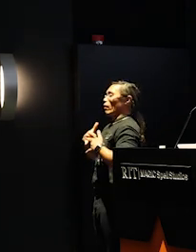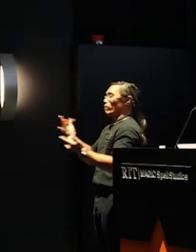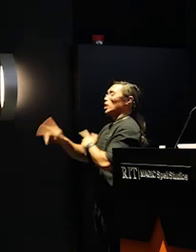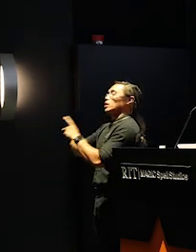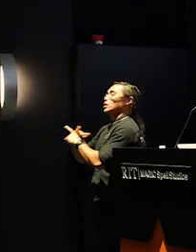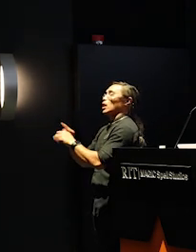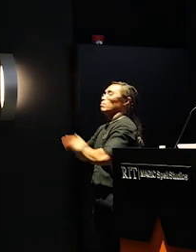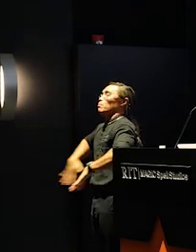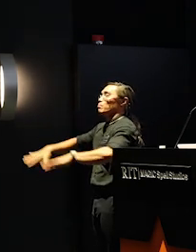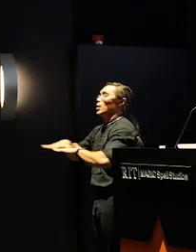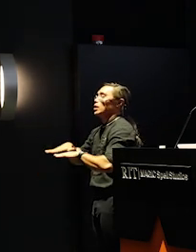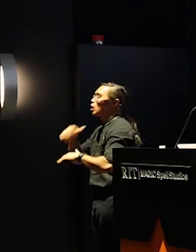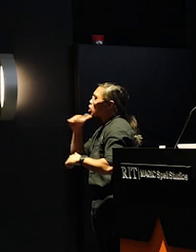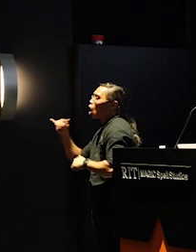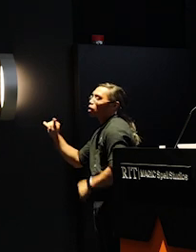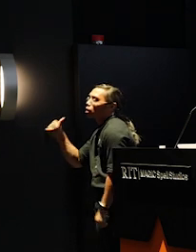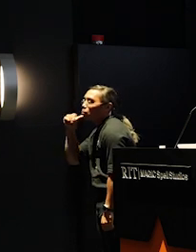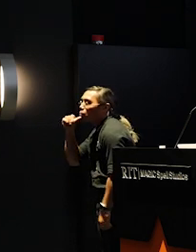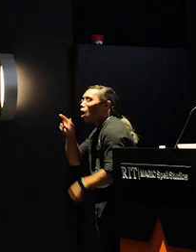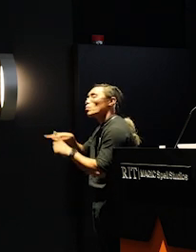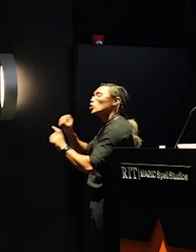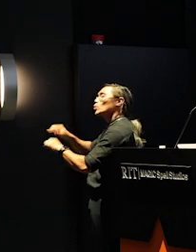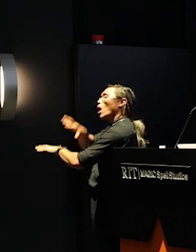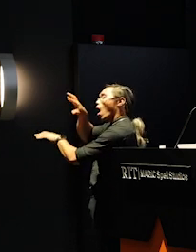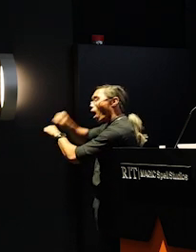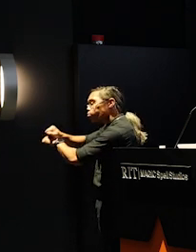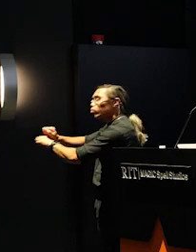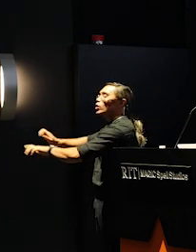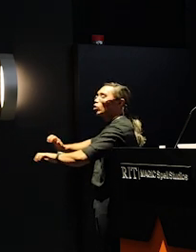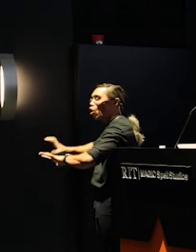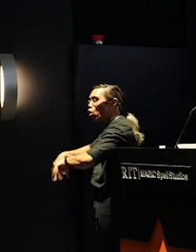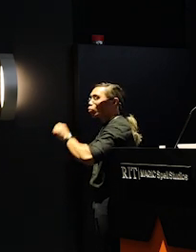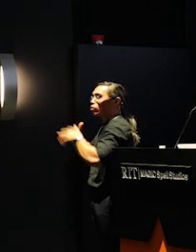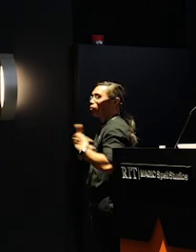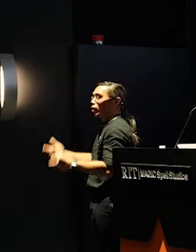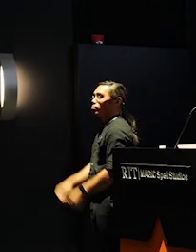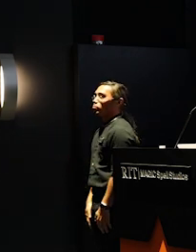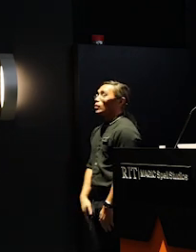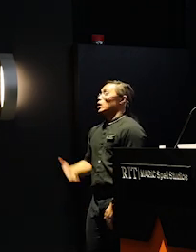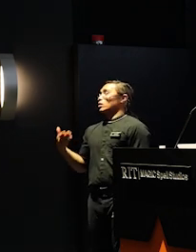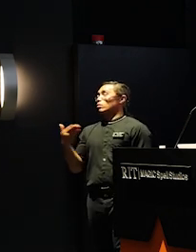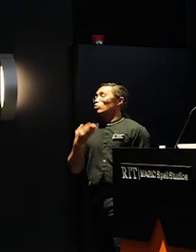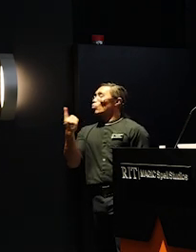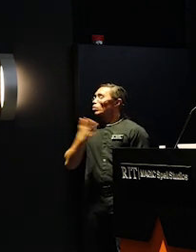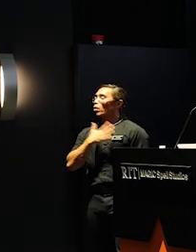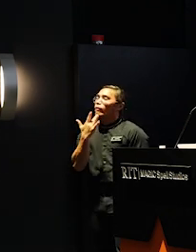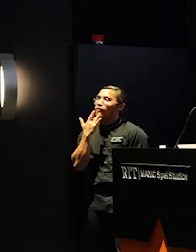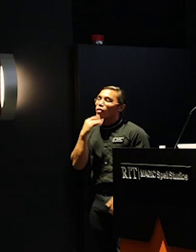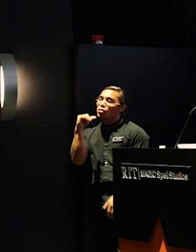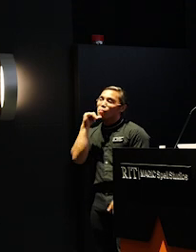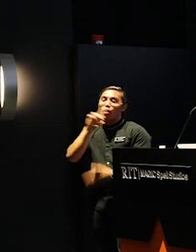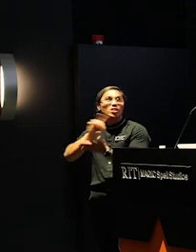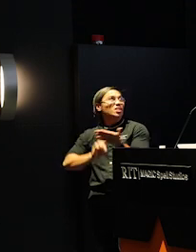retail bar. You can go off the street. This is actually one of my favorite bar designs, and it's just that simple. It's just